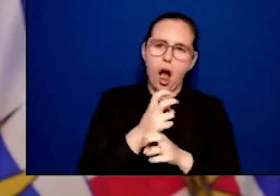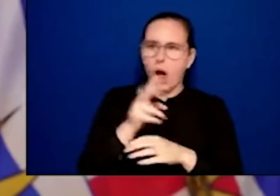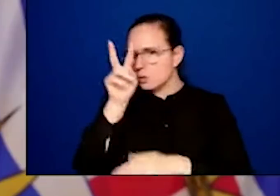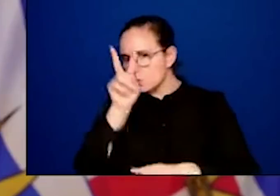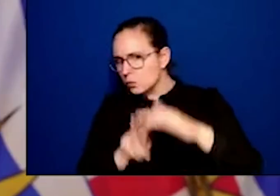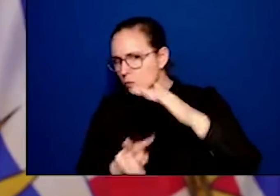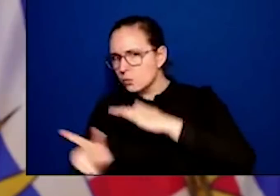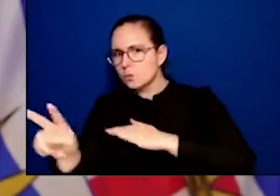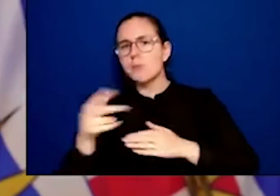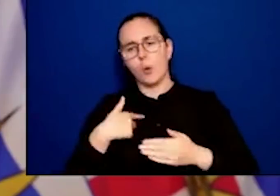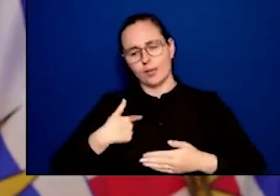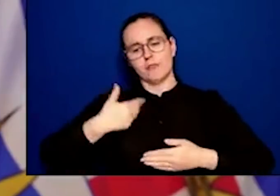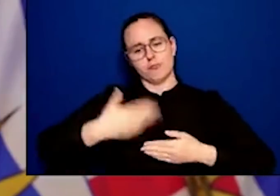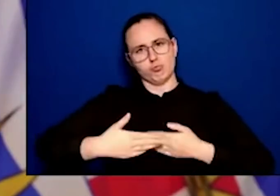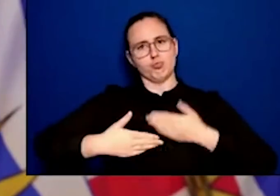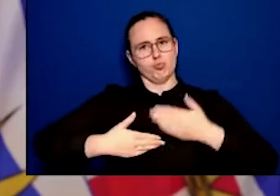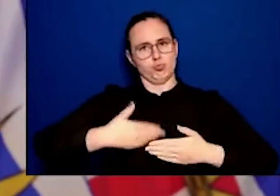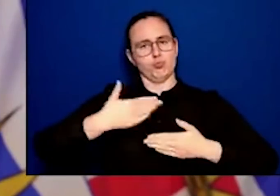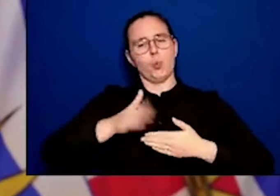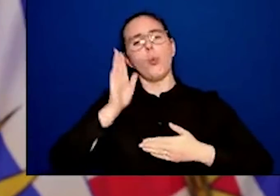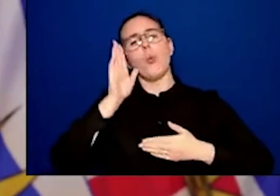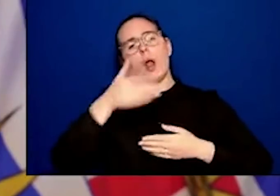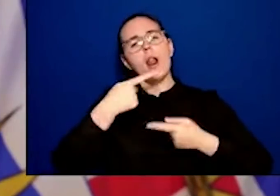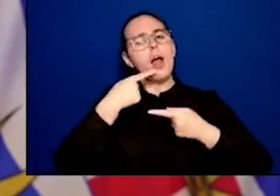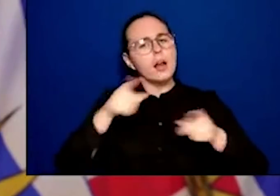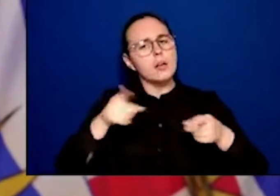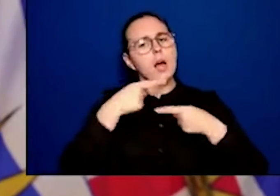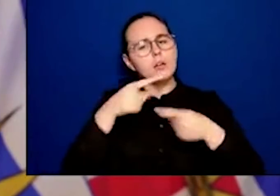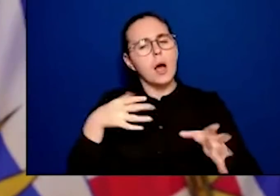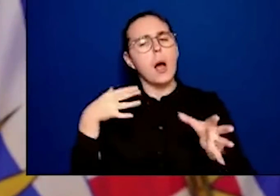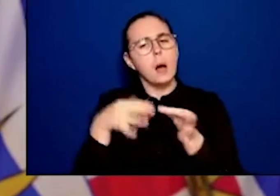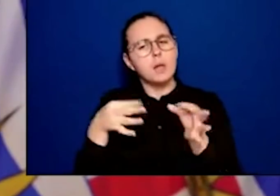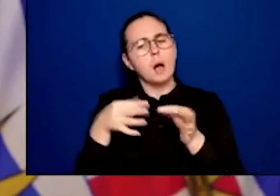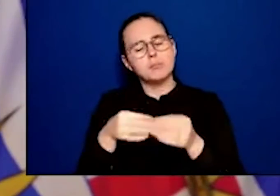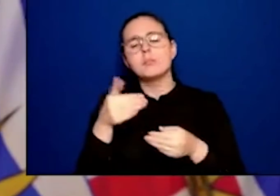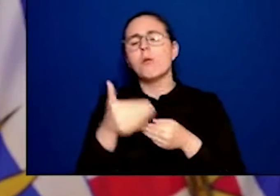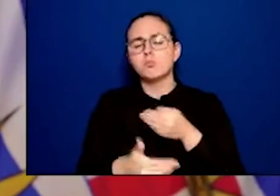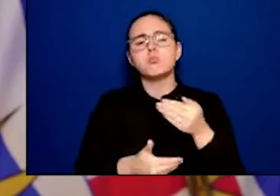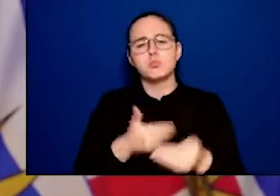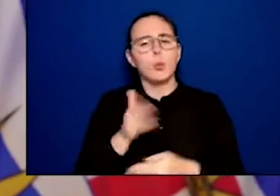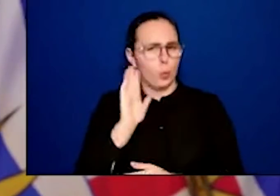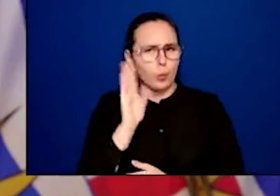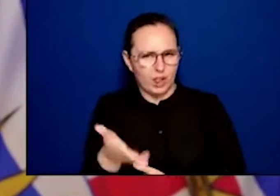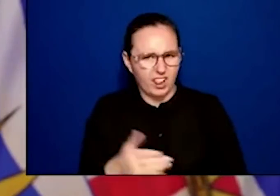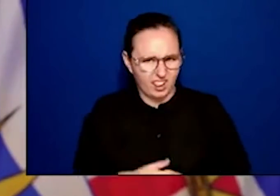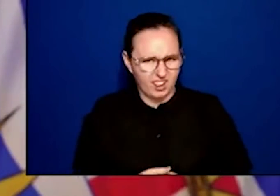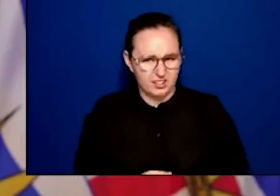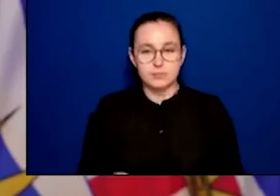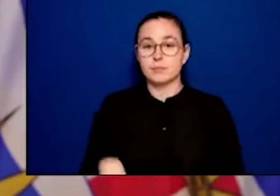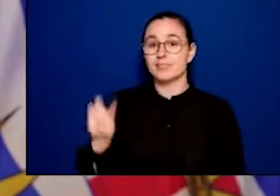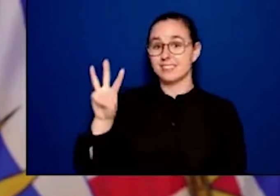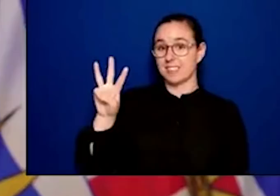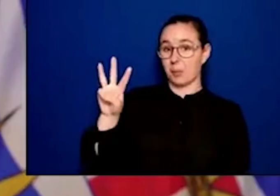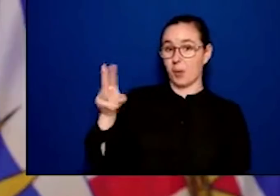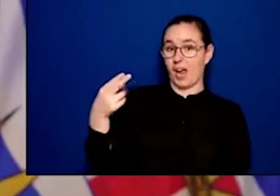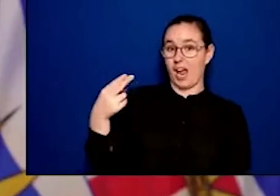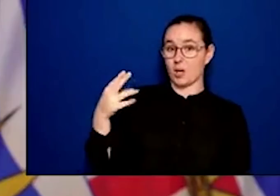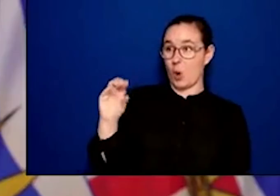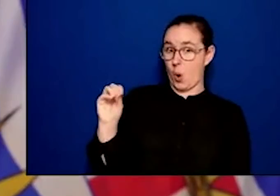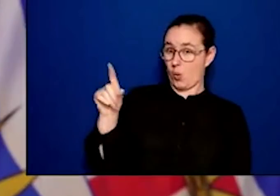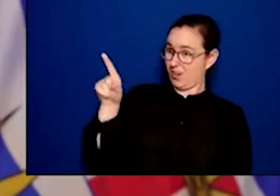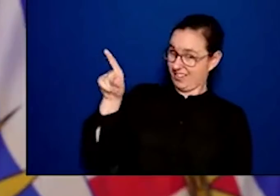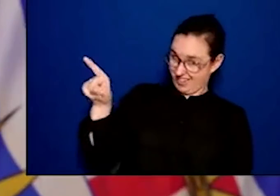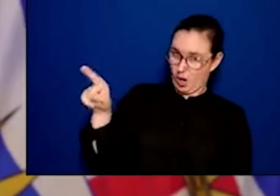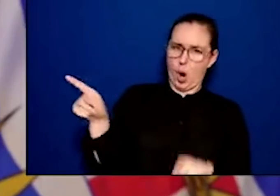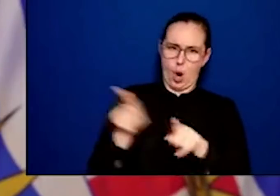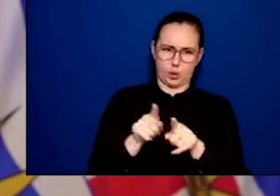I will also say that the WHO has been reviewing data on mixed and max combinations because it is important for the global pandemic